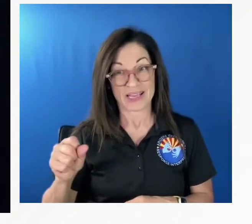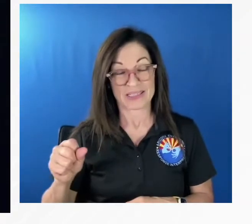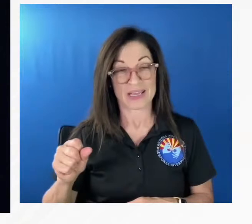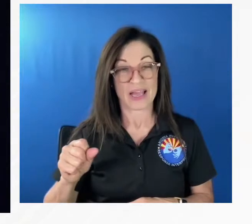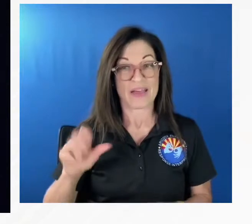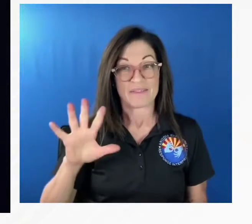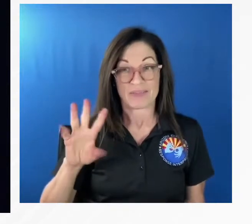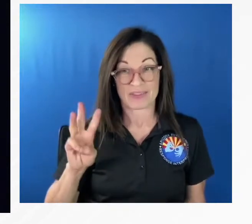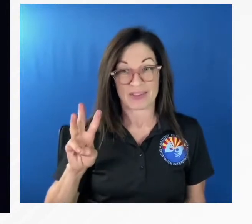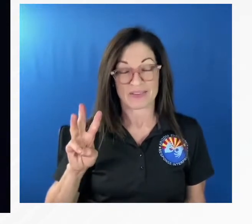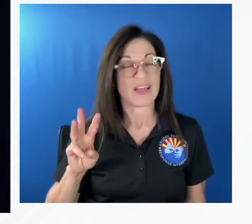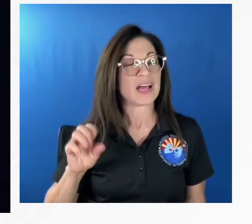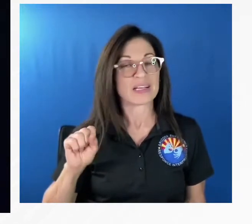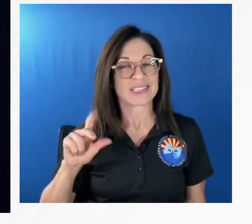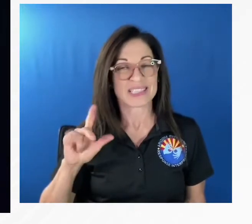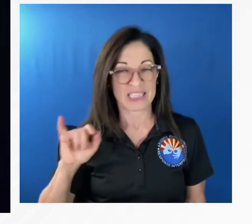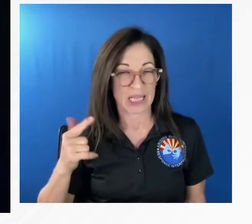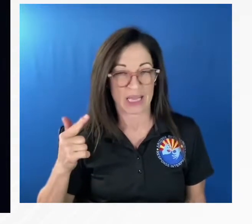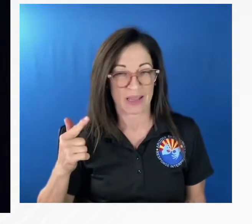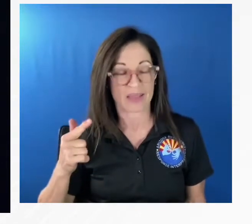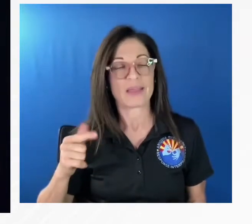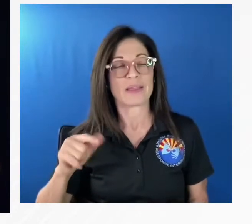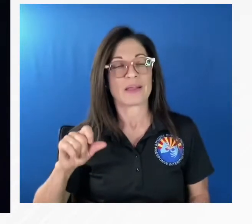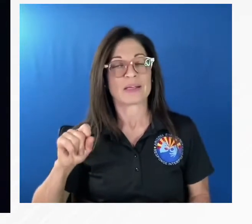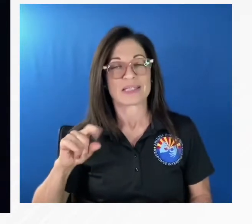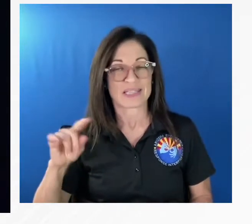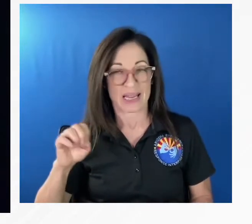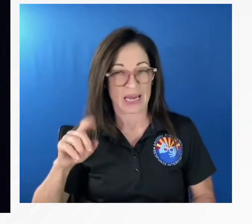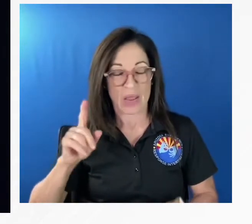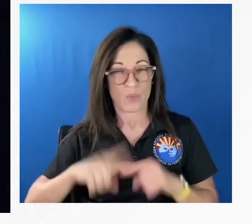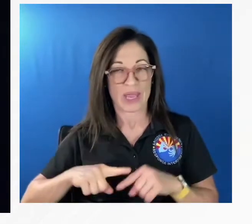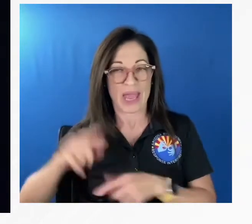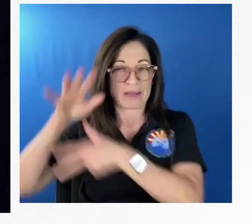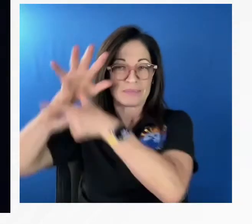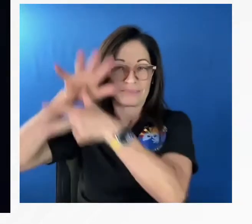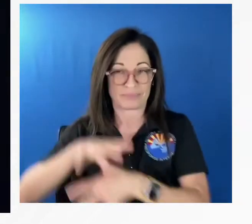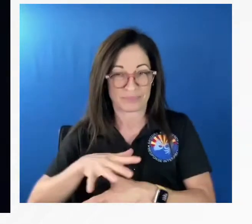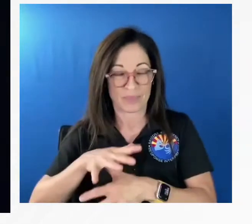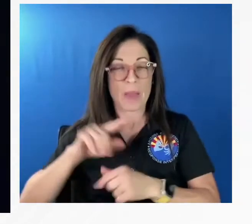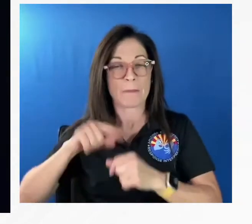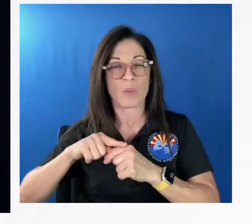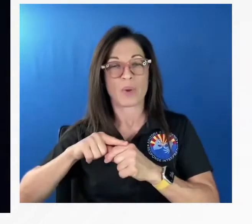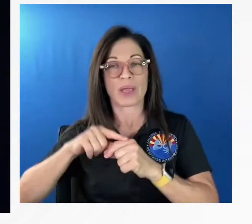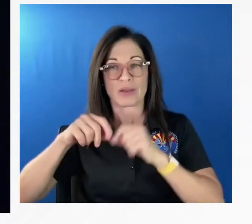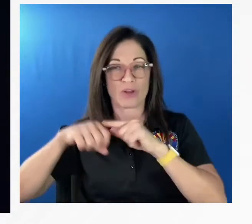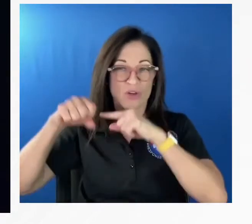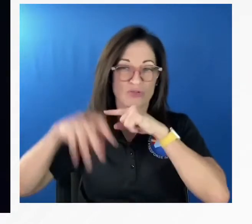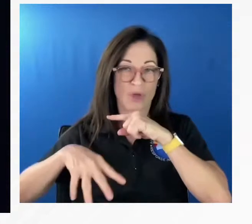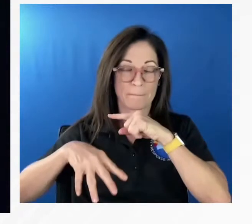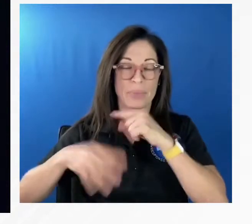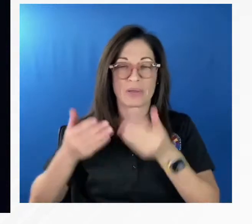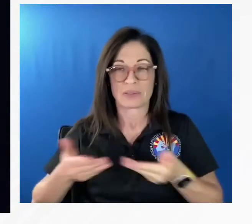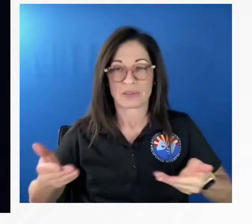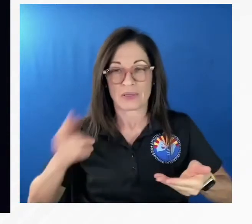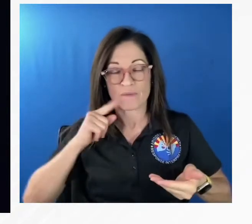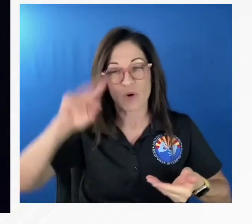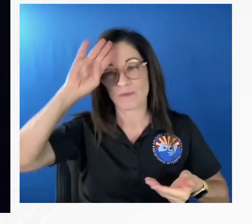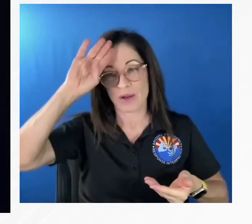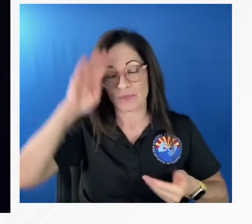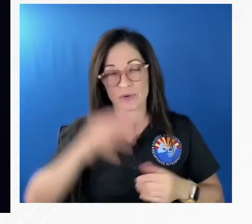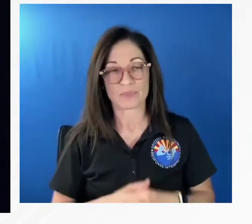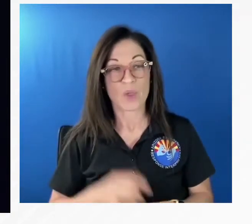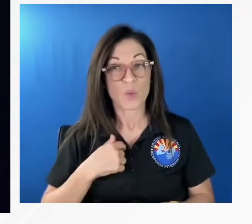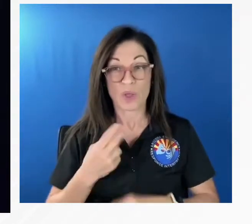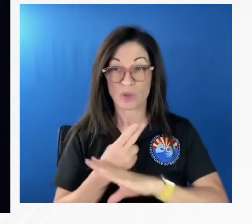that's not approved for a helicopter, but what we can do is lower in equipment to firefighters that are there. We use natural barriers,